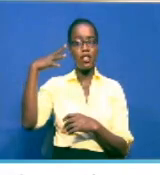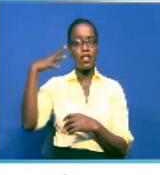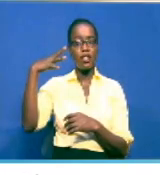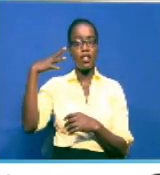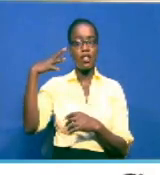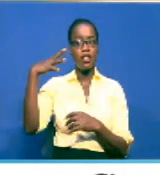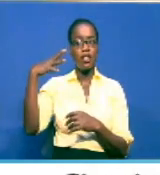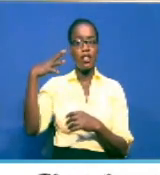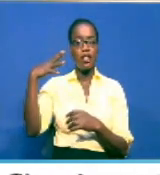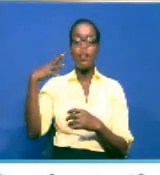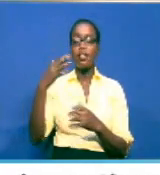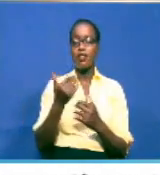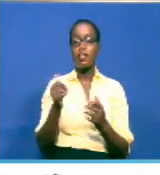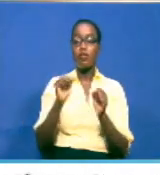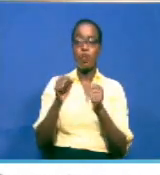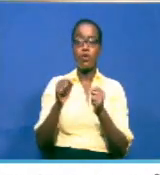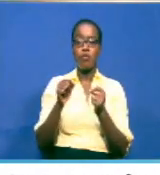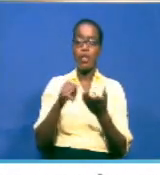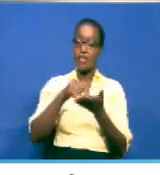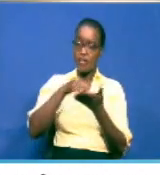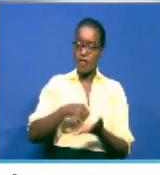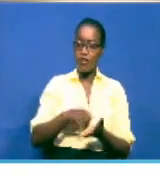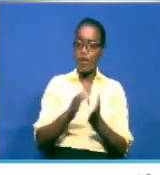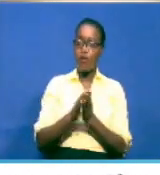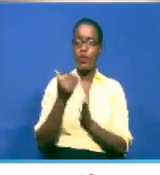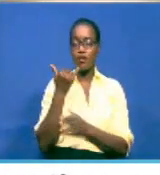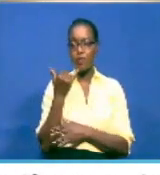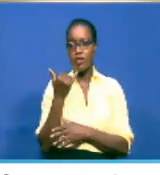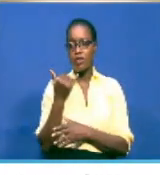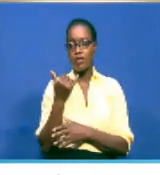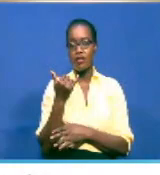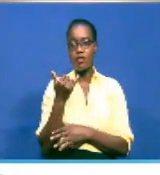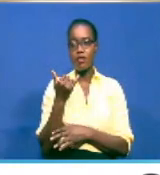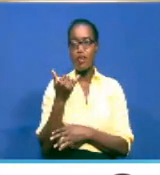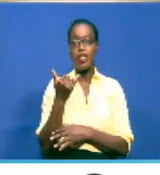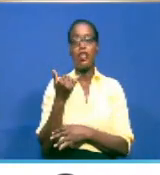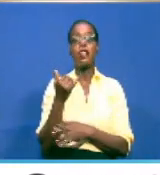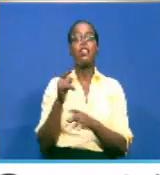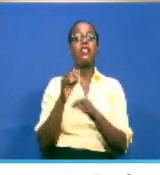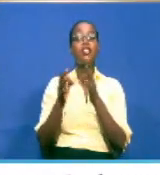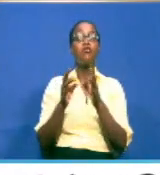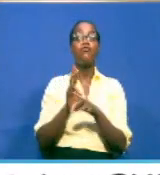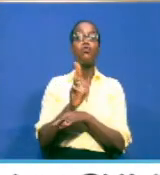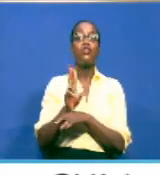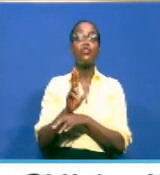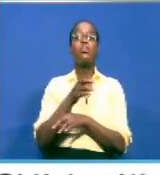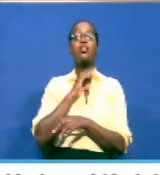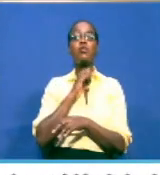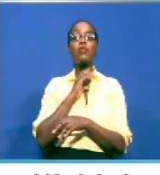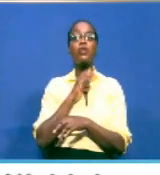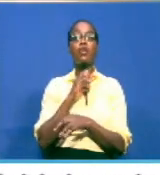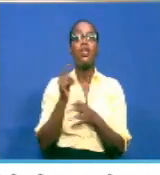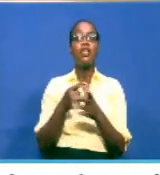electromagnetic waves that could react. So then you put it off so that when you use the chemical, there is no potential